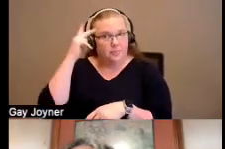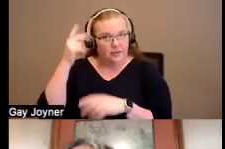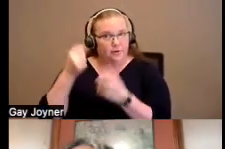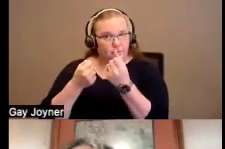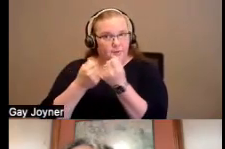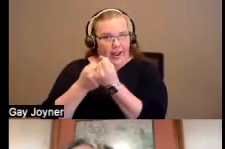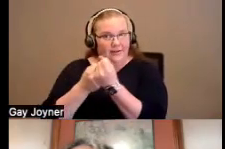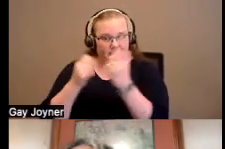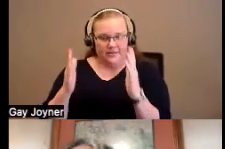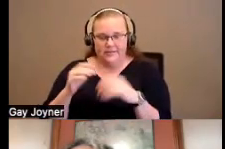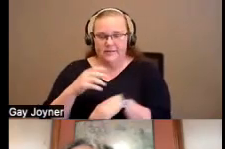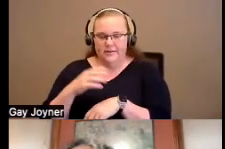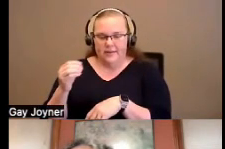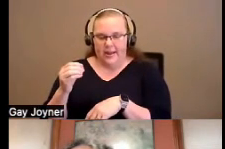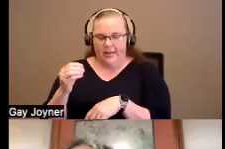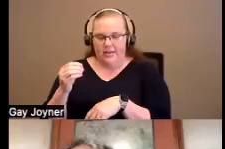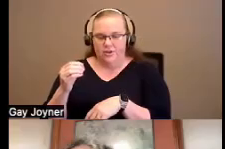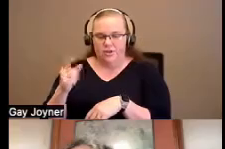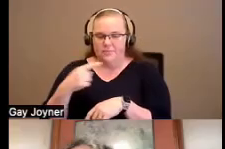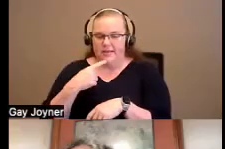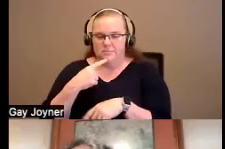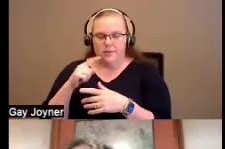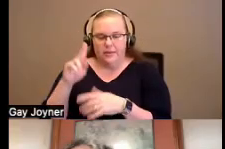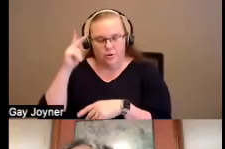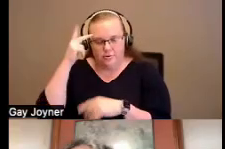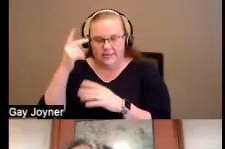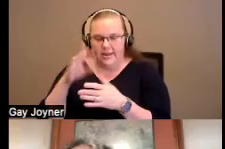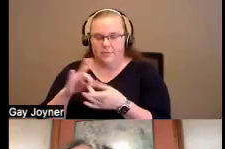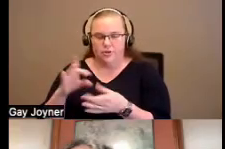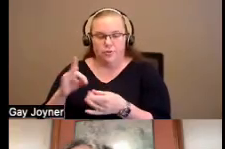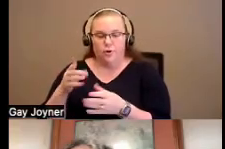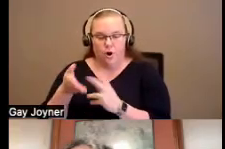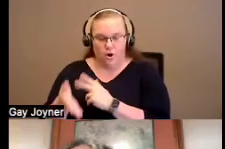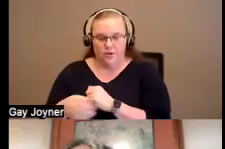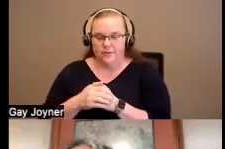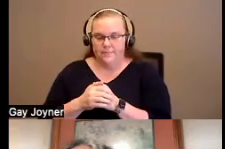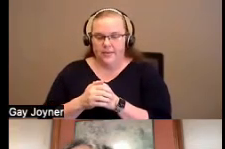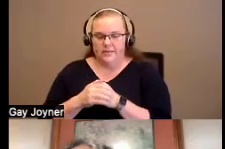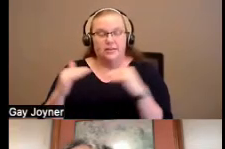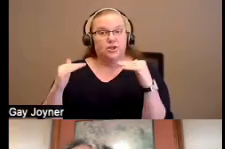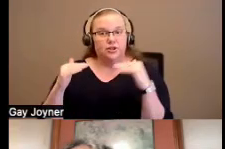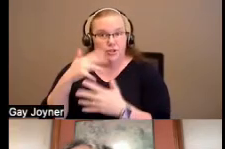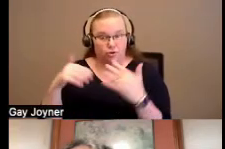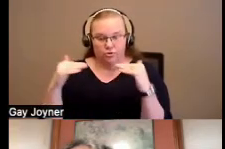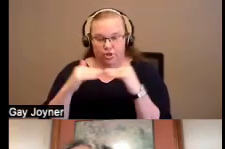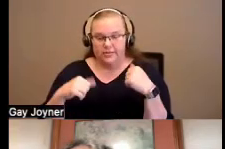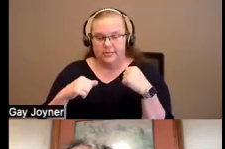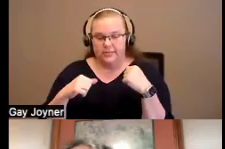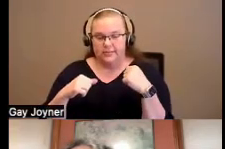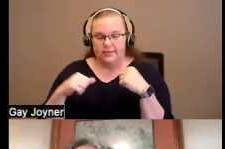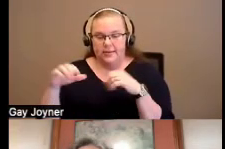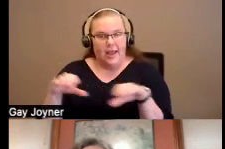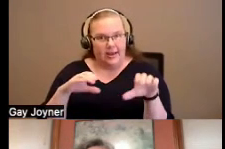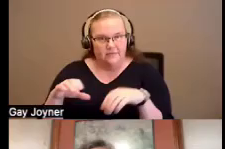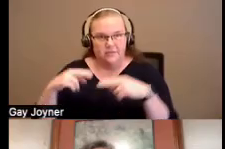also a political activist, and she makes political statements through her art, such as social